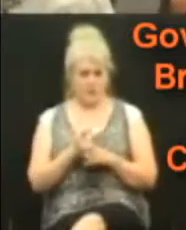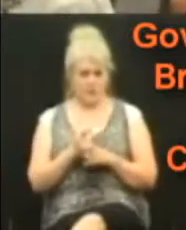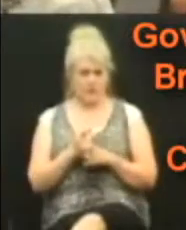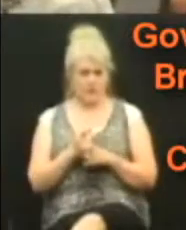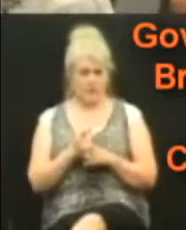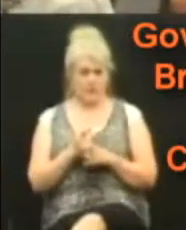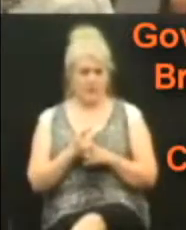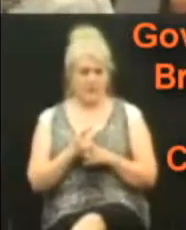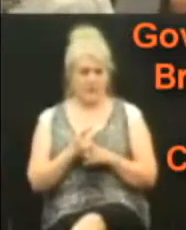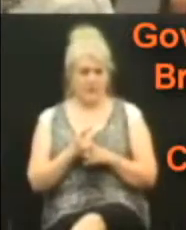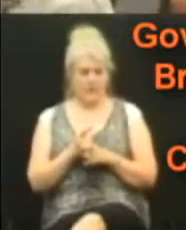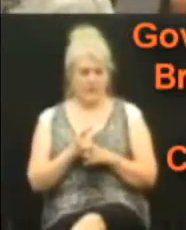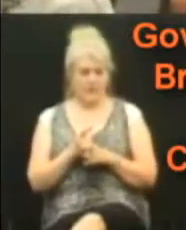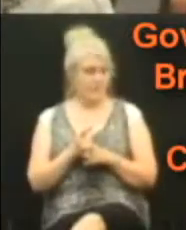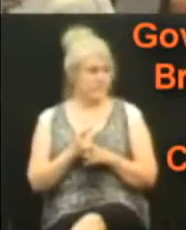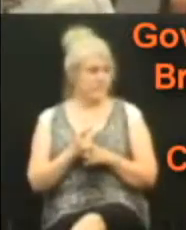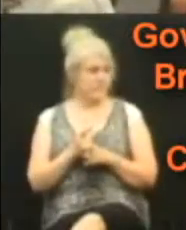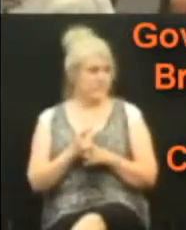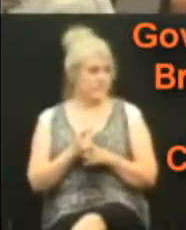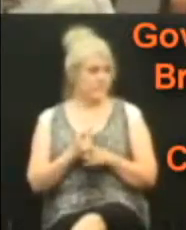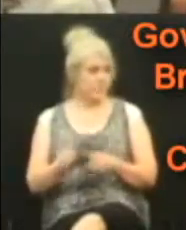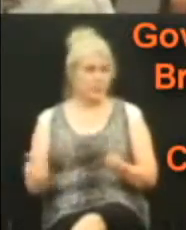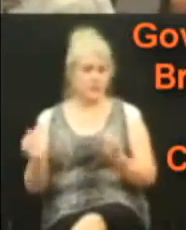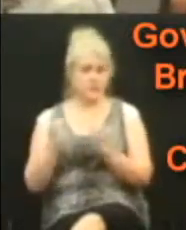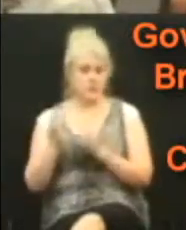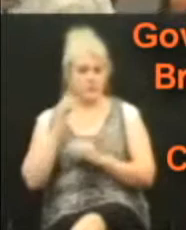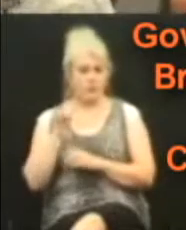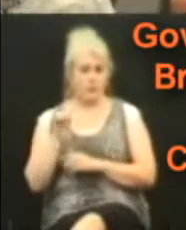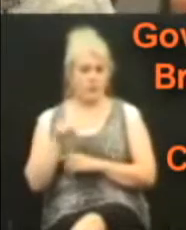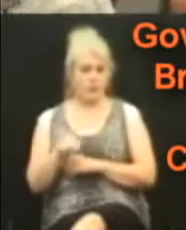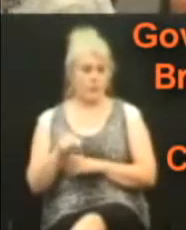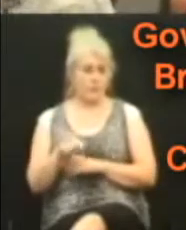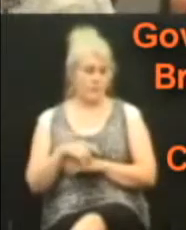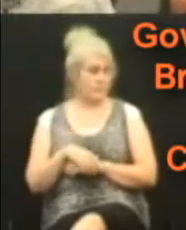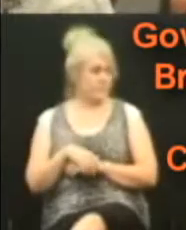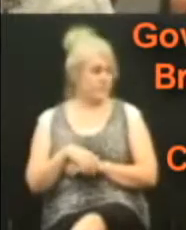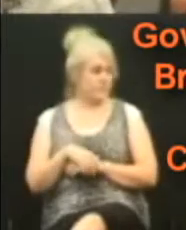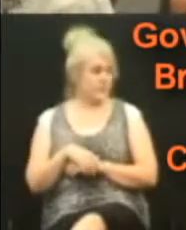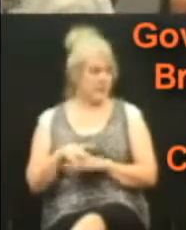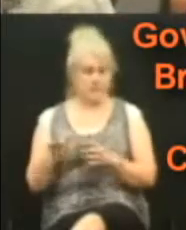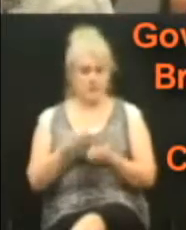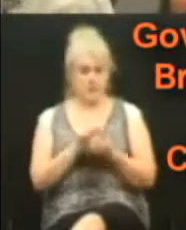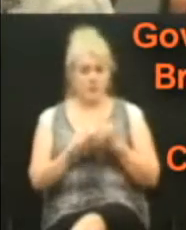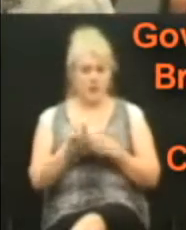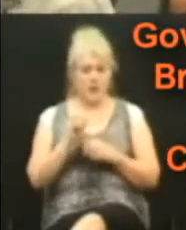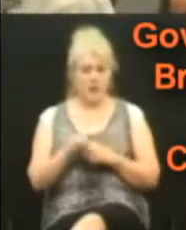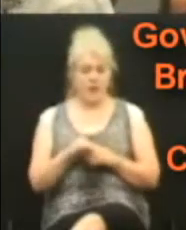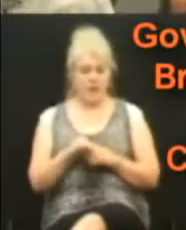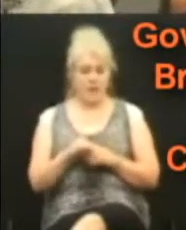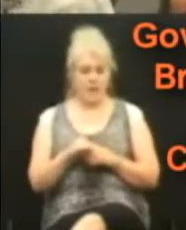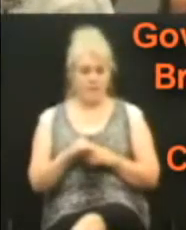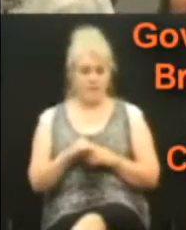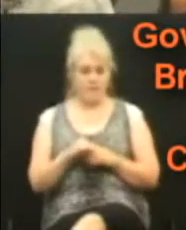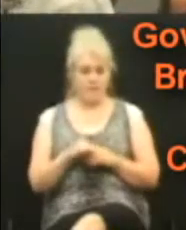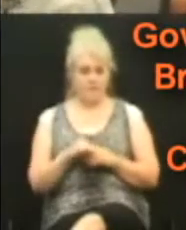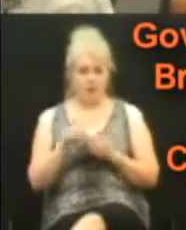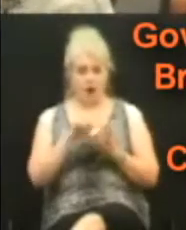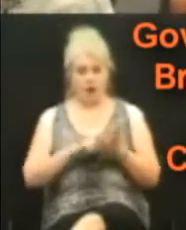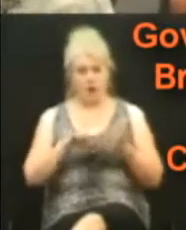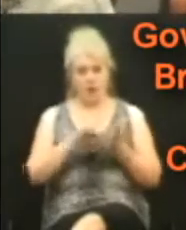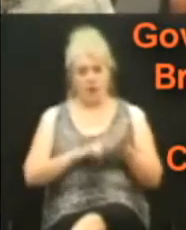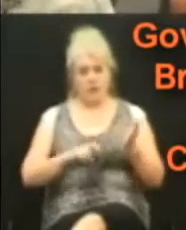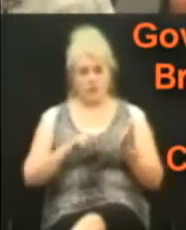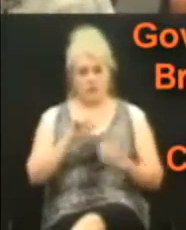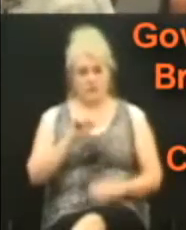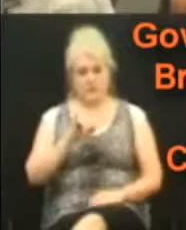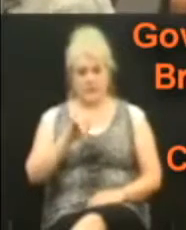you. I'd love to see that. Get out there and actually cleaning up a piece of Pocatello. Destruction of archaeological petroglyphs and archaeological sites. That's